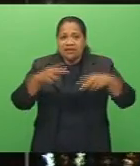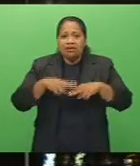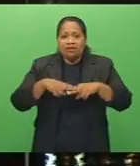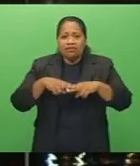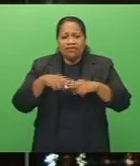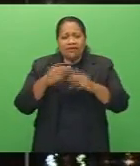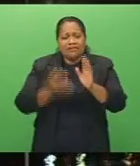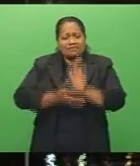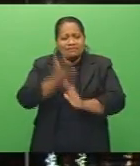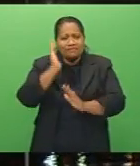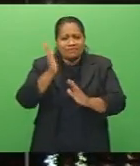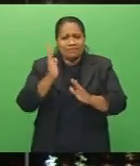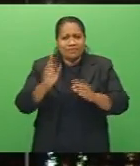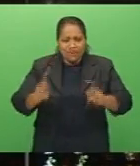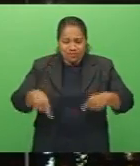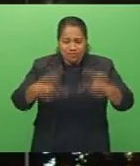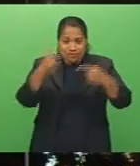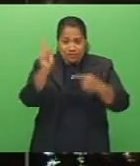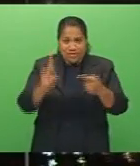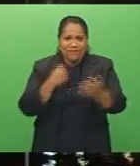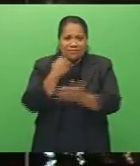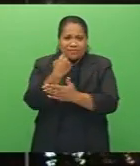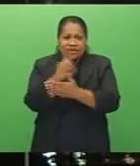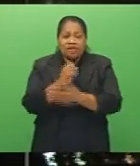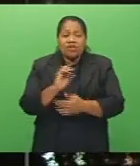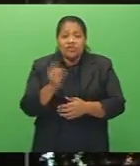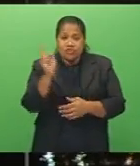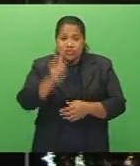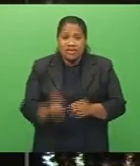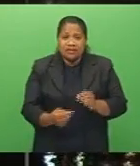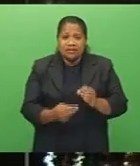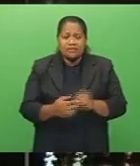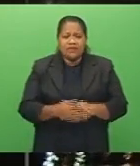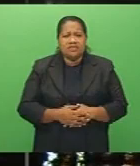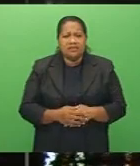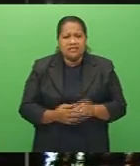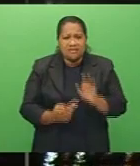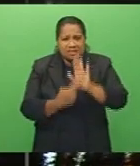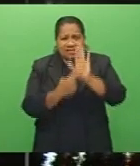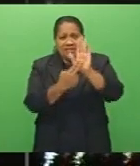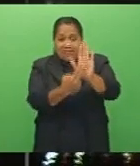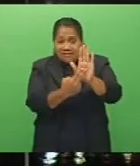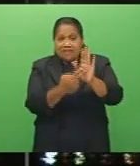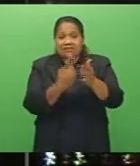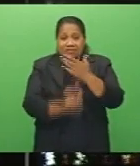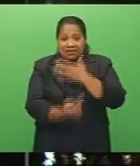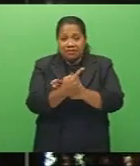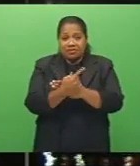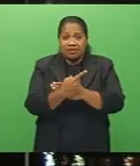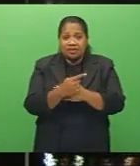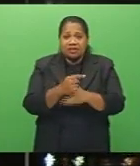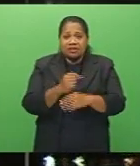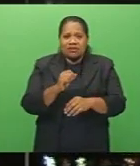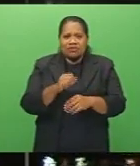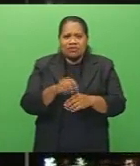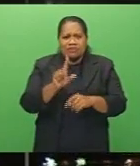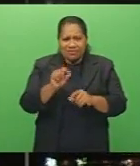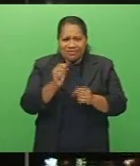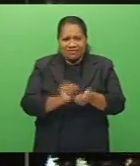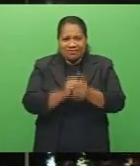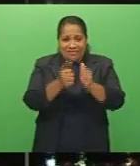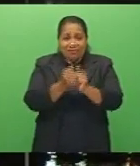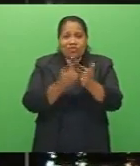today. Despite a slow start at Prince Charles Park, the Dragons managed to keep themselves in the game and have booked a spot